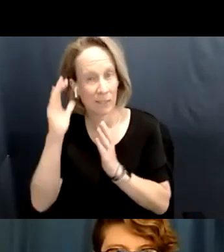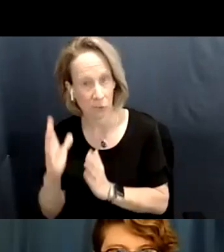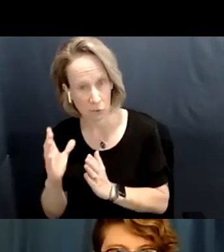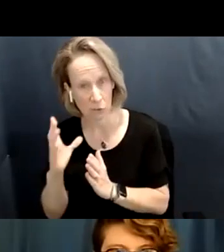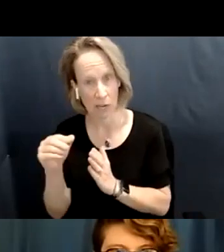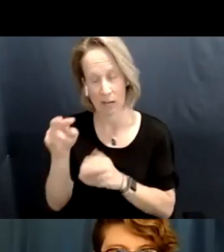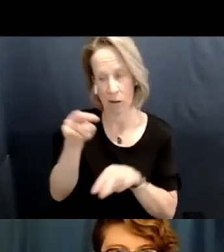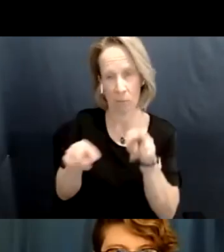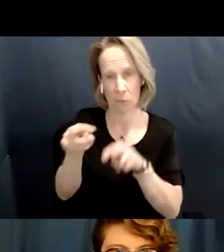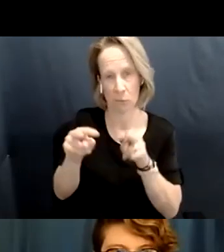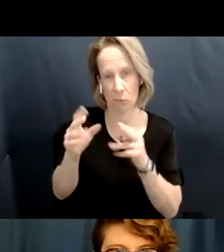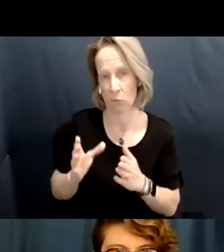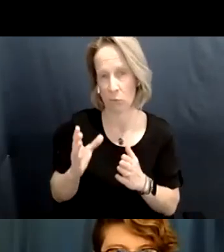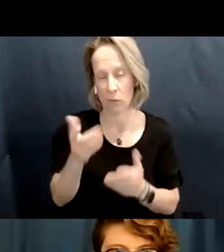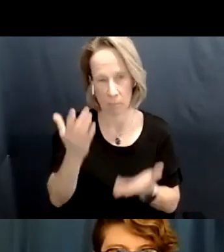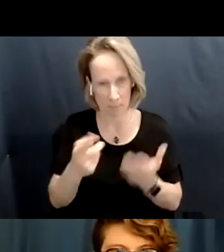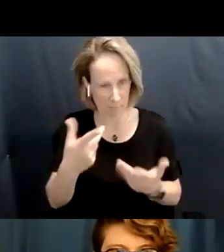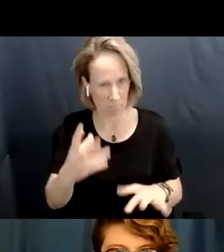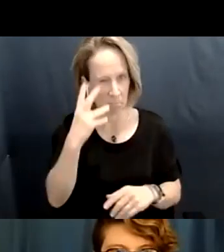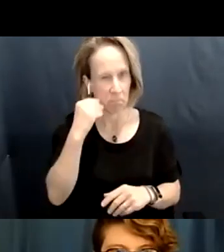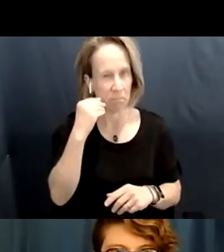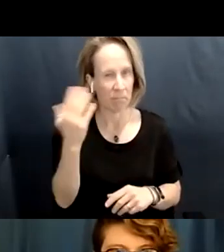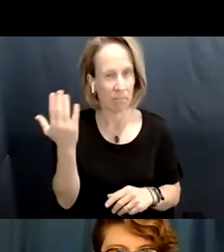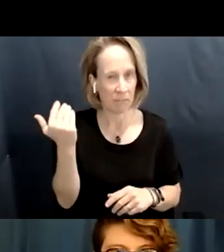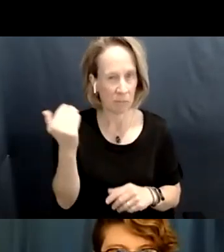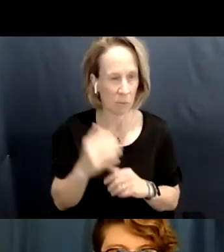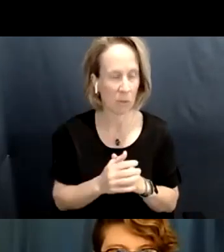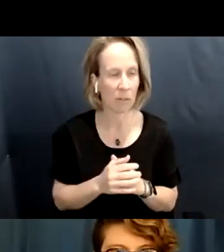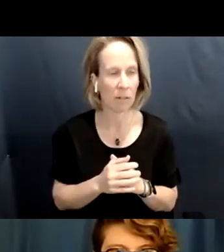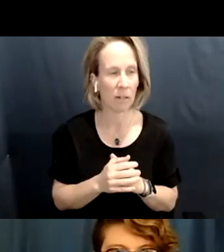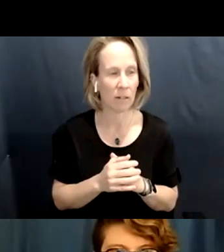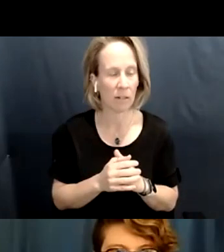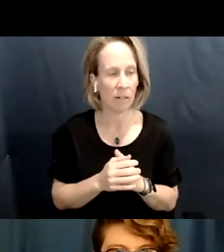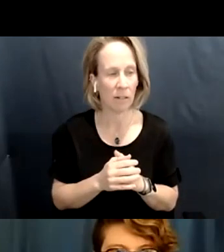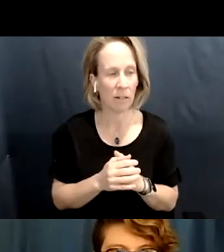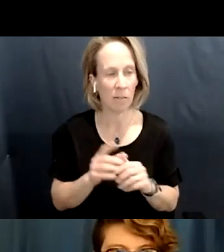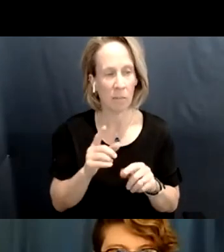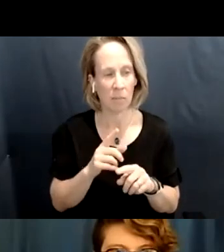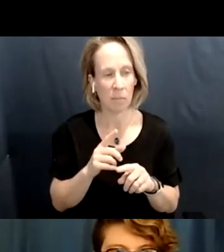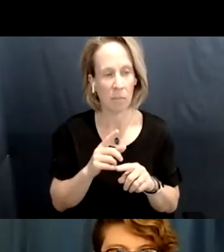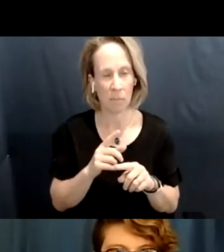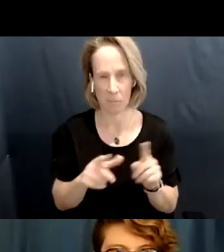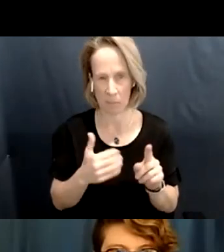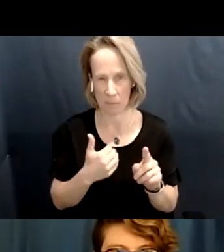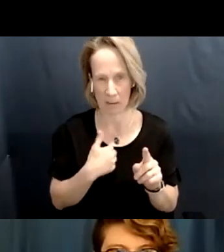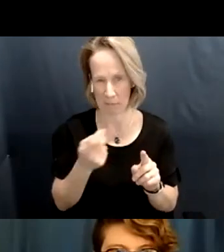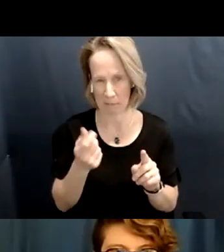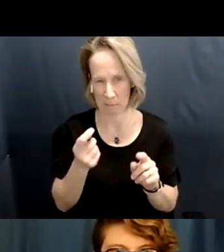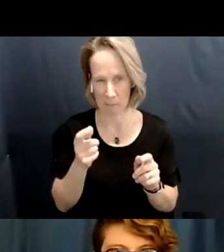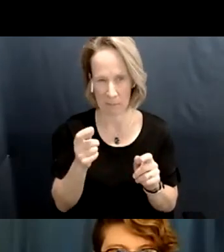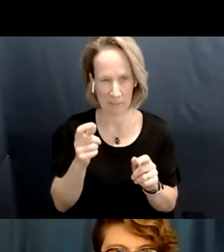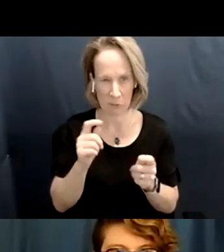familiar with this activity if you've been to some of our other trainings, but we kind of have a twist on it. It's going to be a little bit